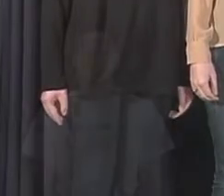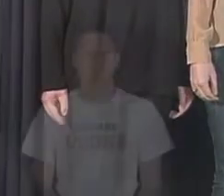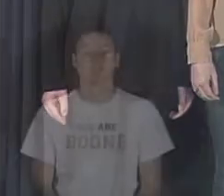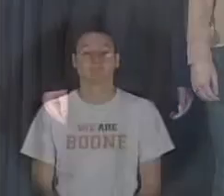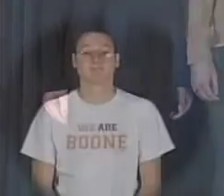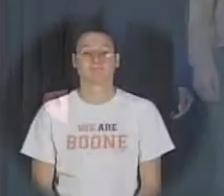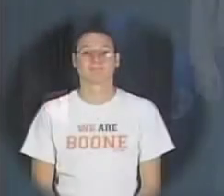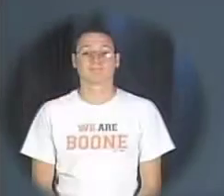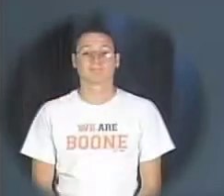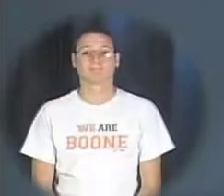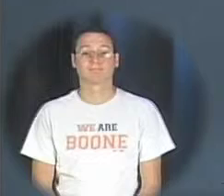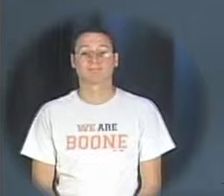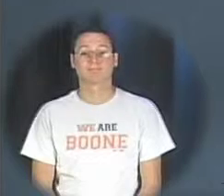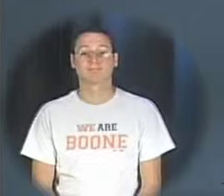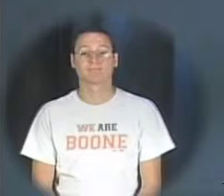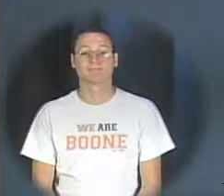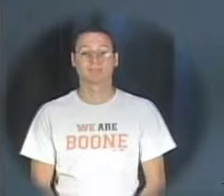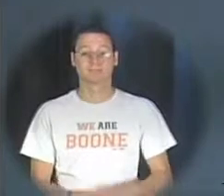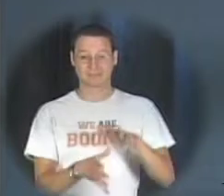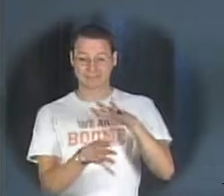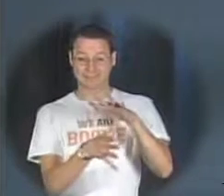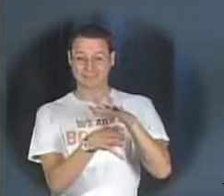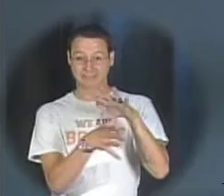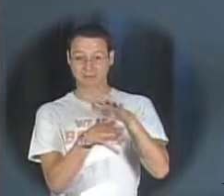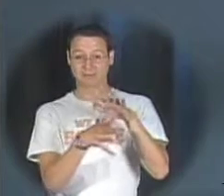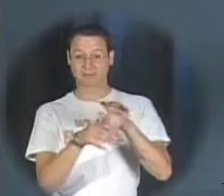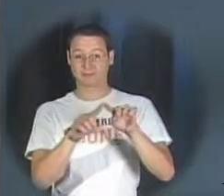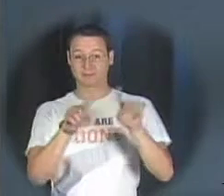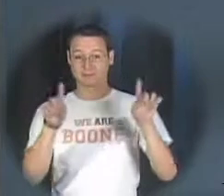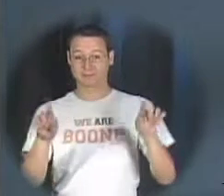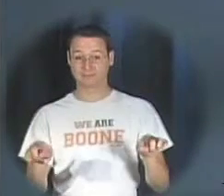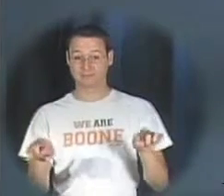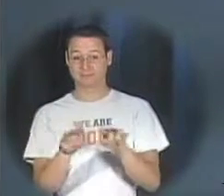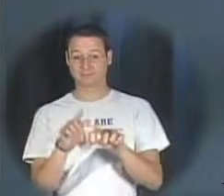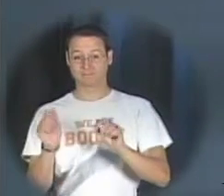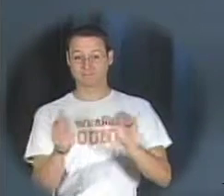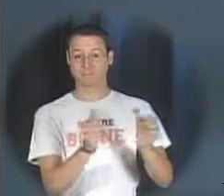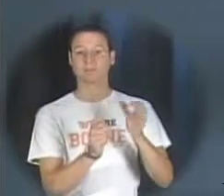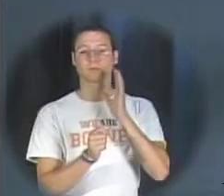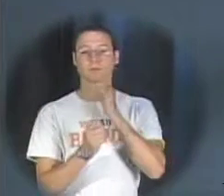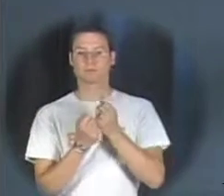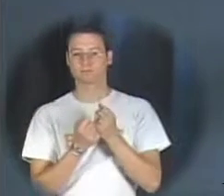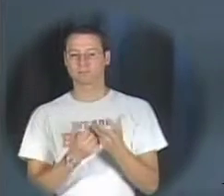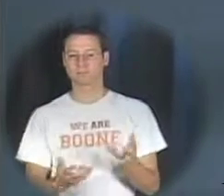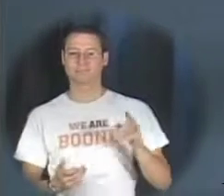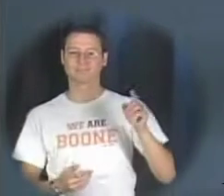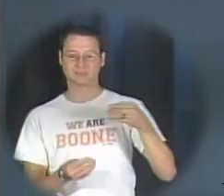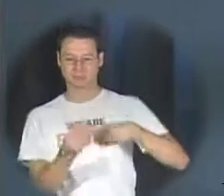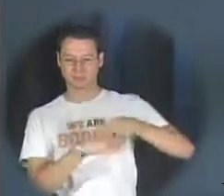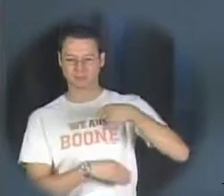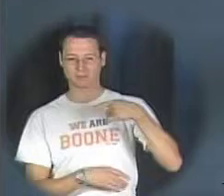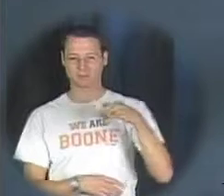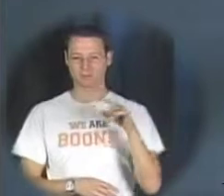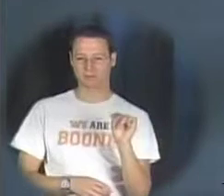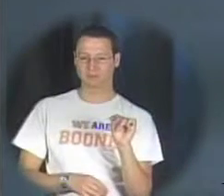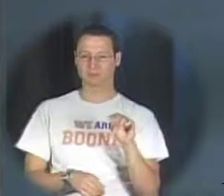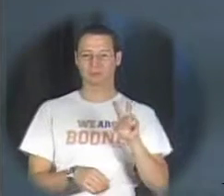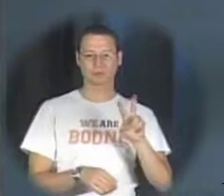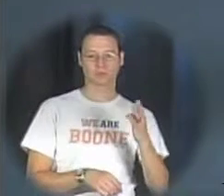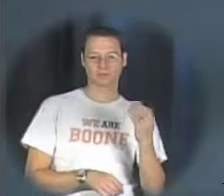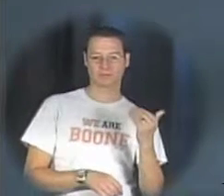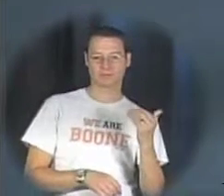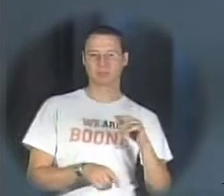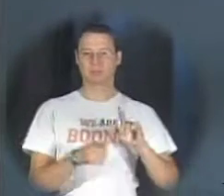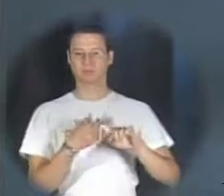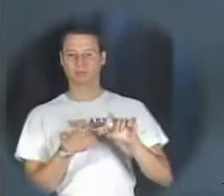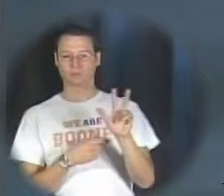white. Distribution of the senior yard signs will be from 2:15 to 3 p.m. today in front of the trading post. Students who pre-ordered